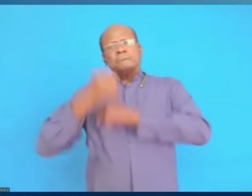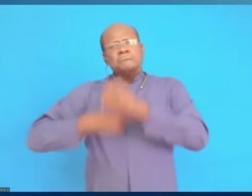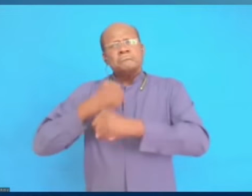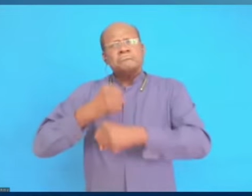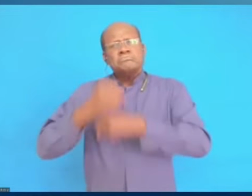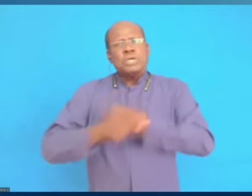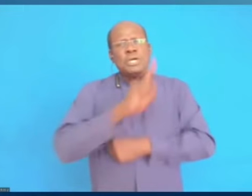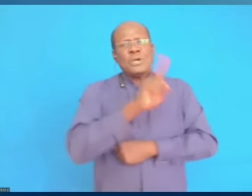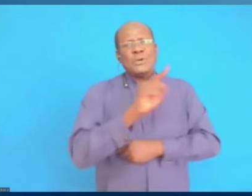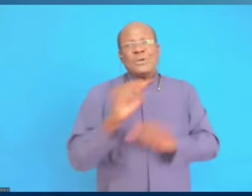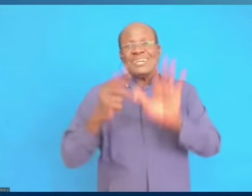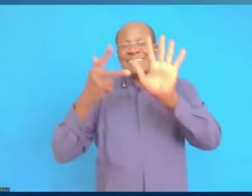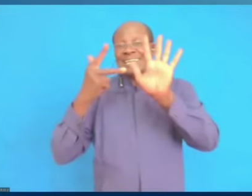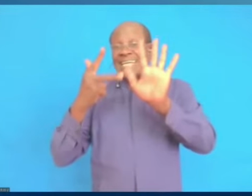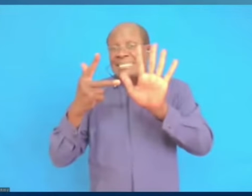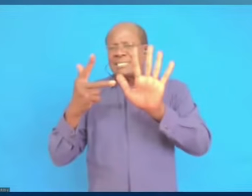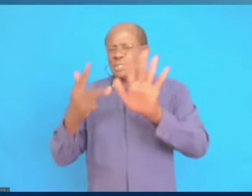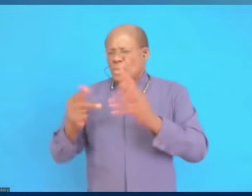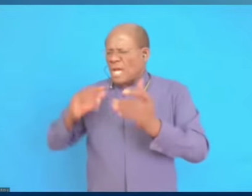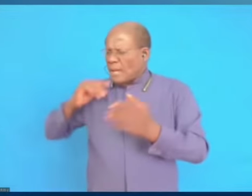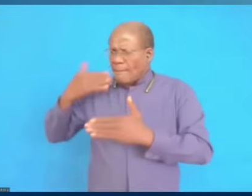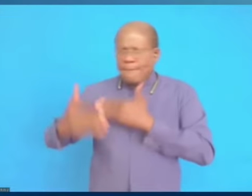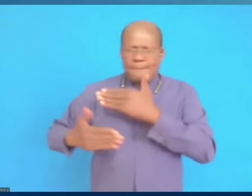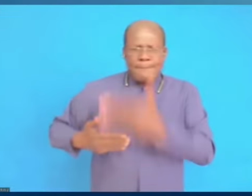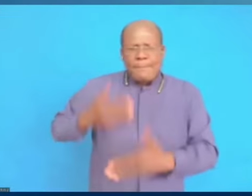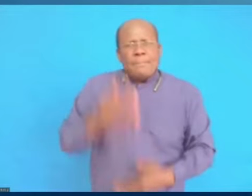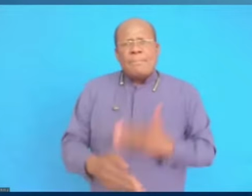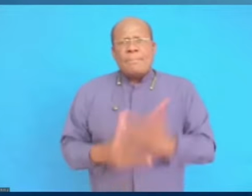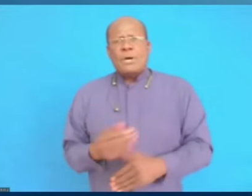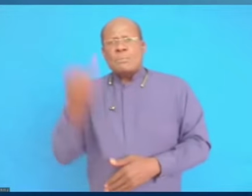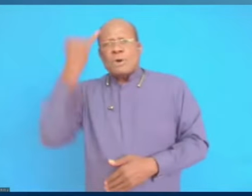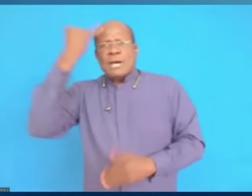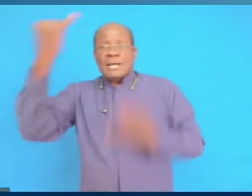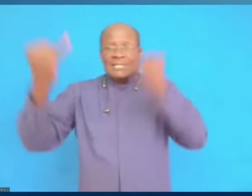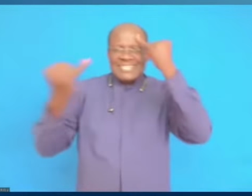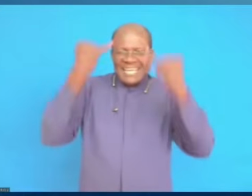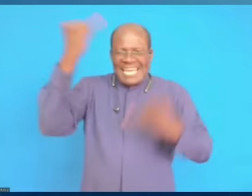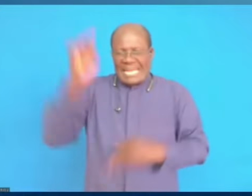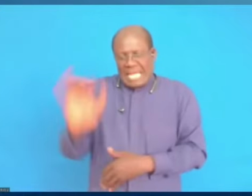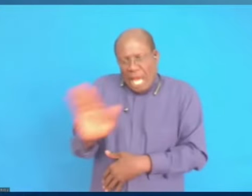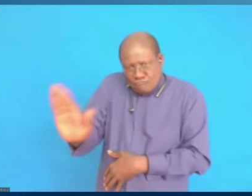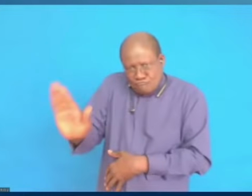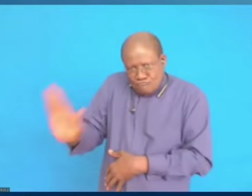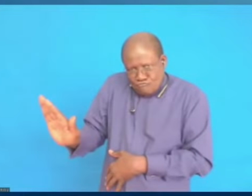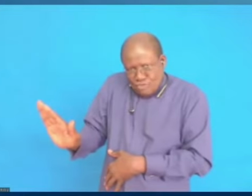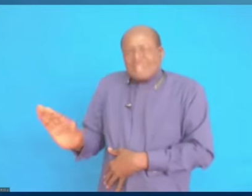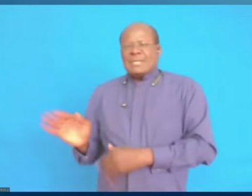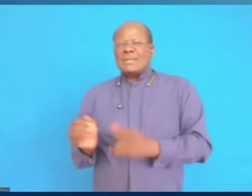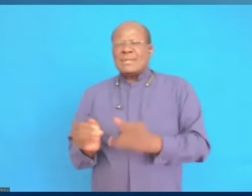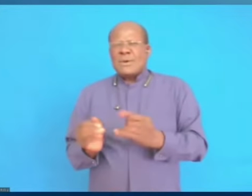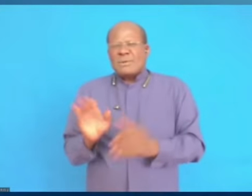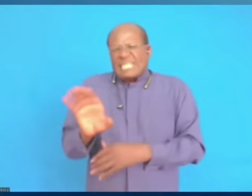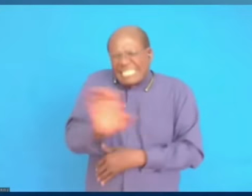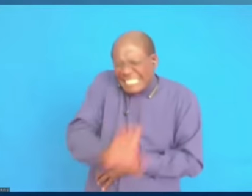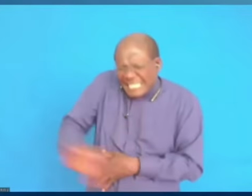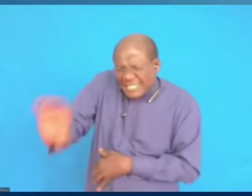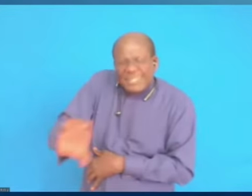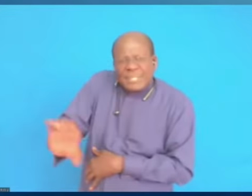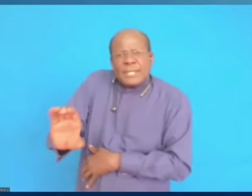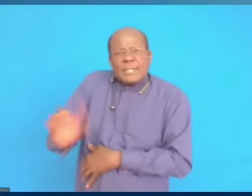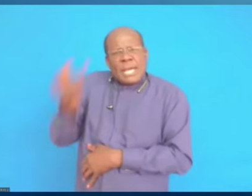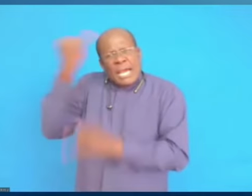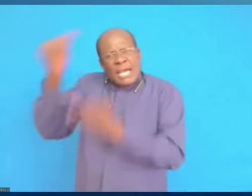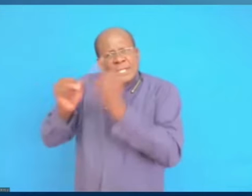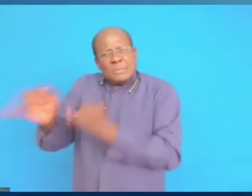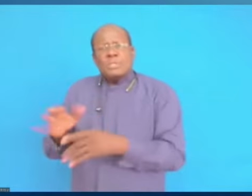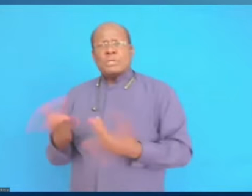coordinating mechanism for the Caribbean IGF. Since the first Caribbean IGF in 2005, the CTU's goals for